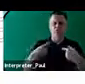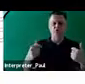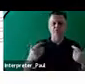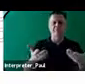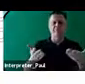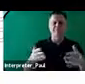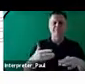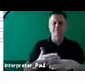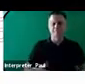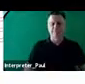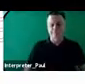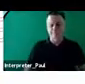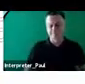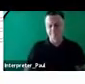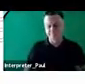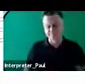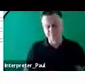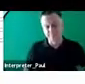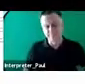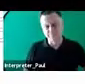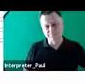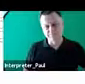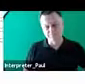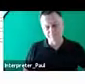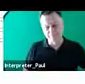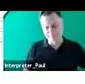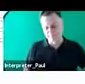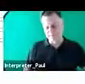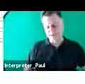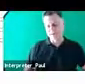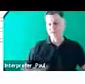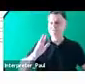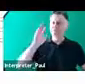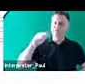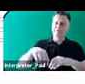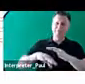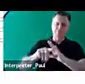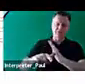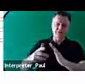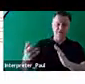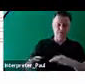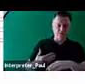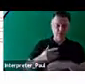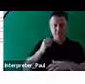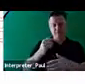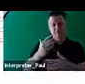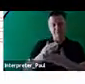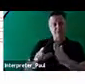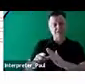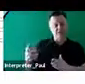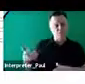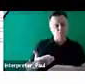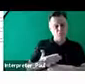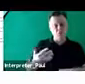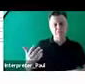And I'm not just necessarily talking about full-time paid work. This could be part-time work. This could voluntary work. But it's